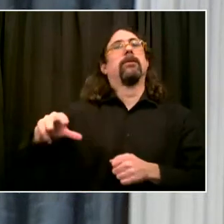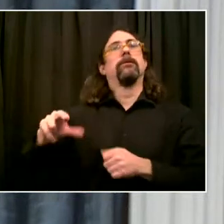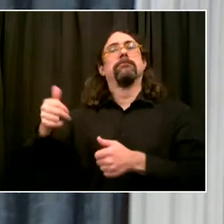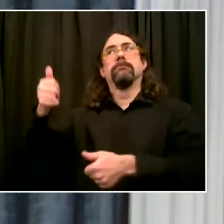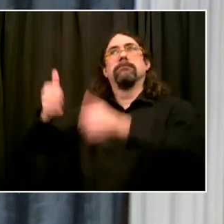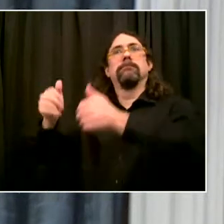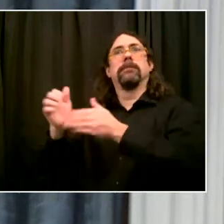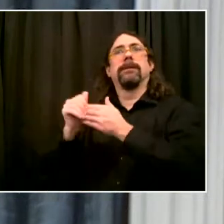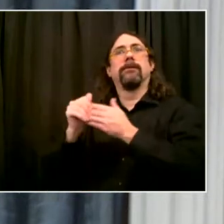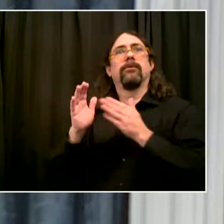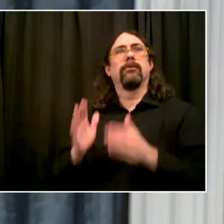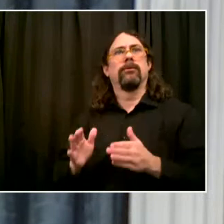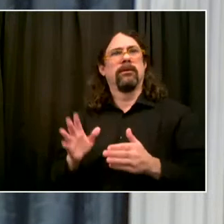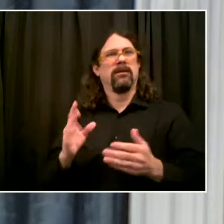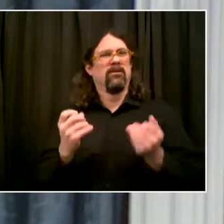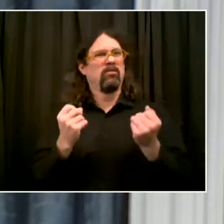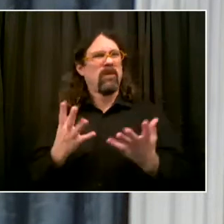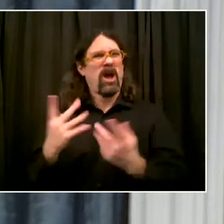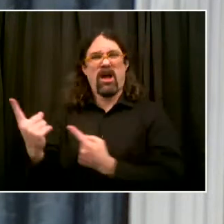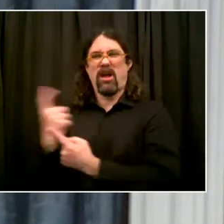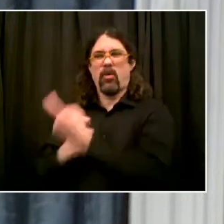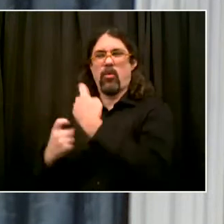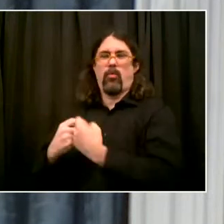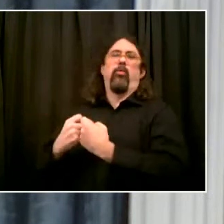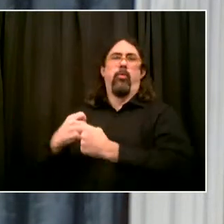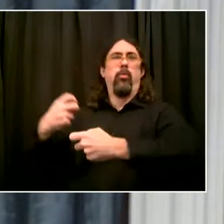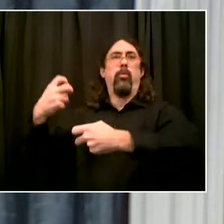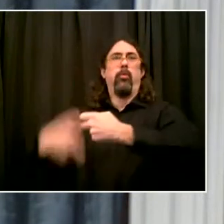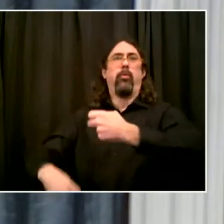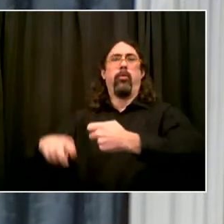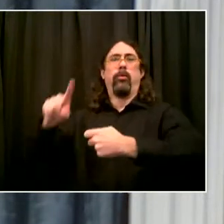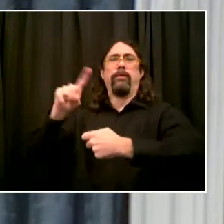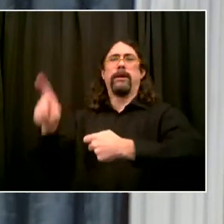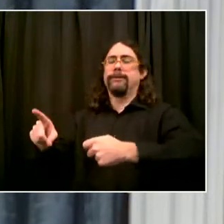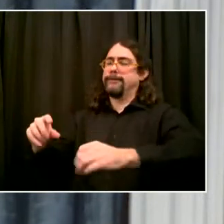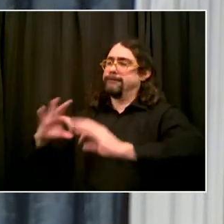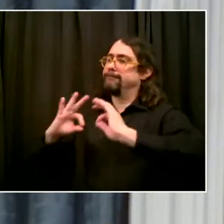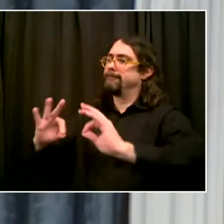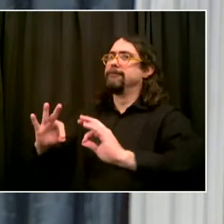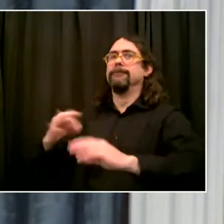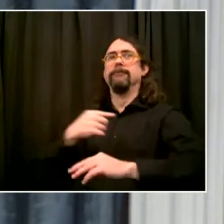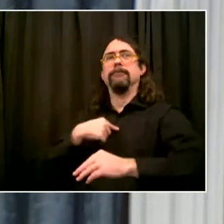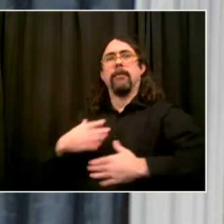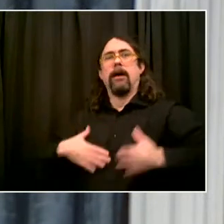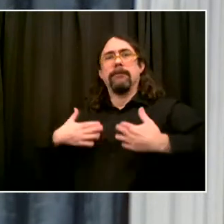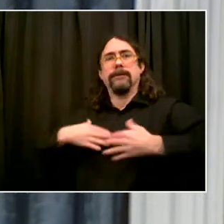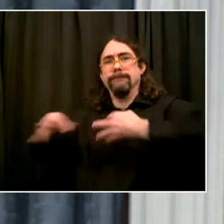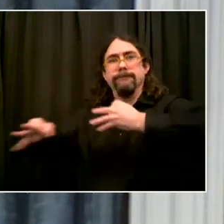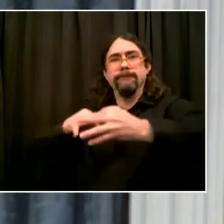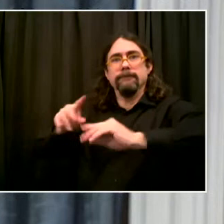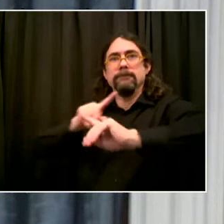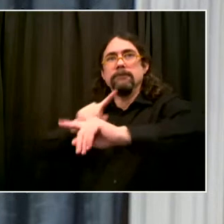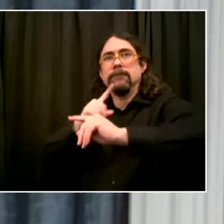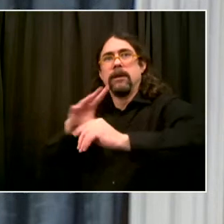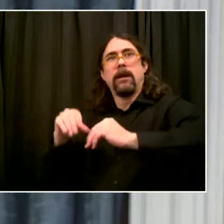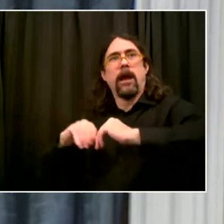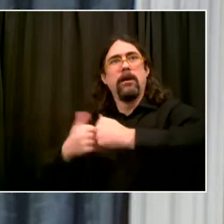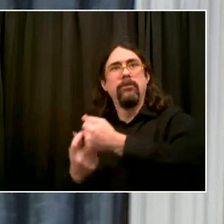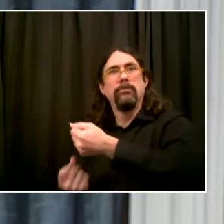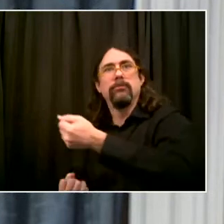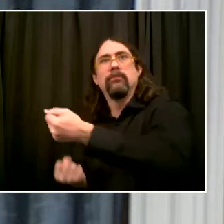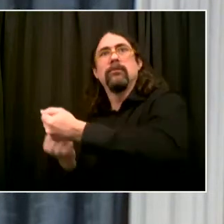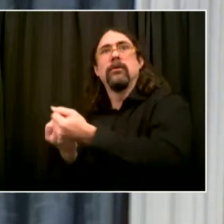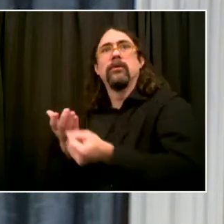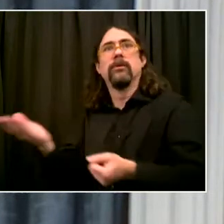listened. Someone asked if more white New Yorkers were getting the vaccine because the Pfizer brand required ultra-cold storage, which is more available